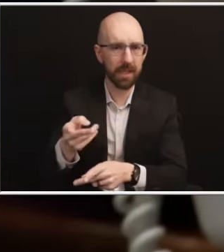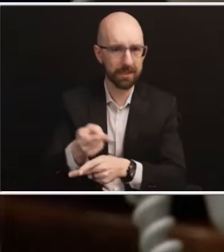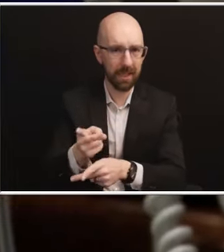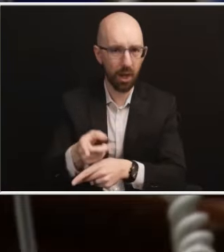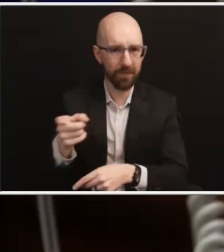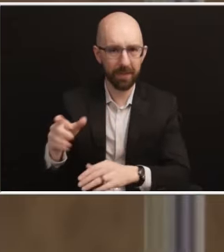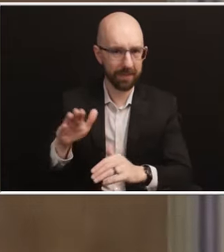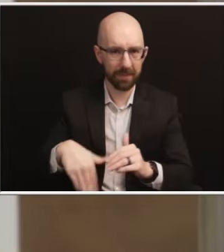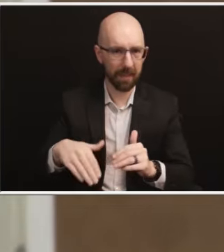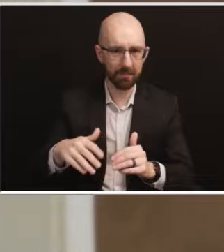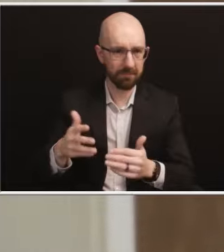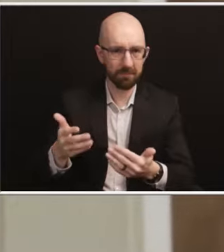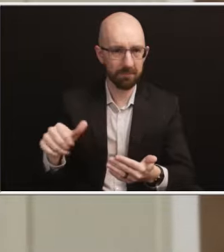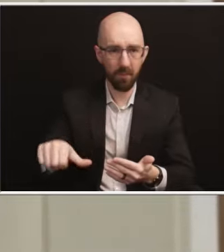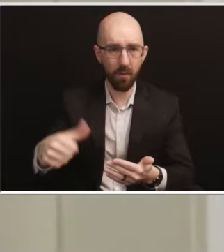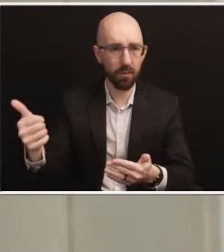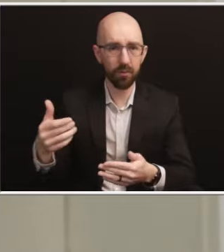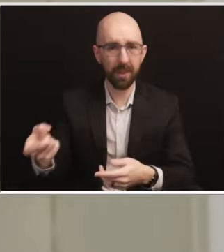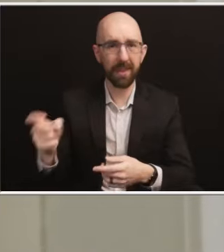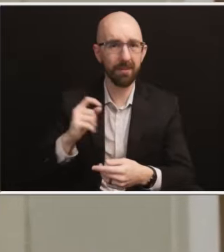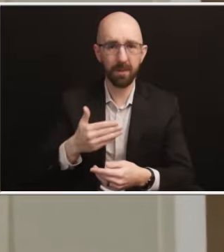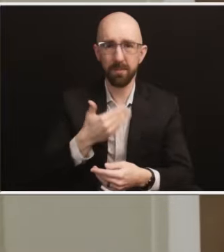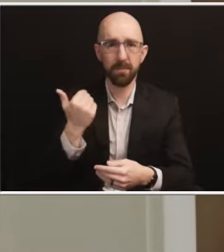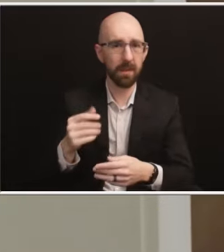better treatment.